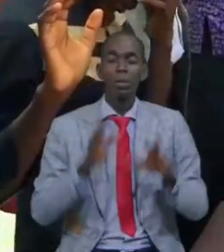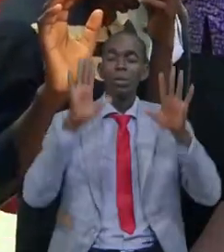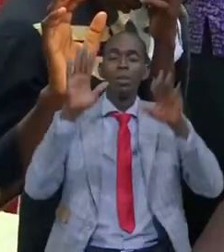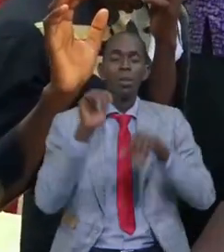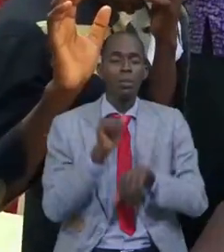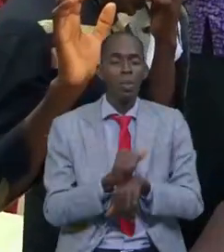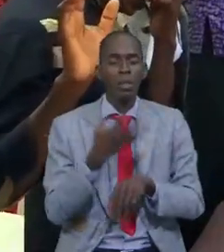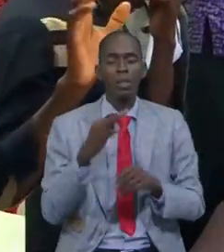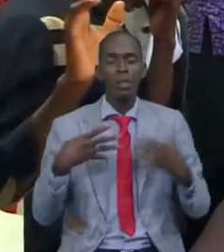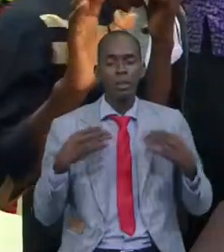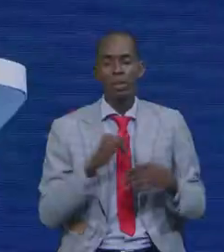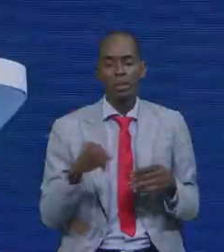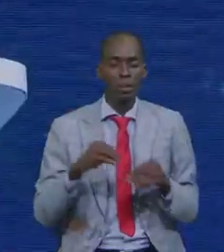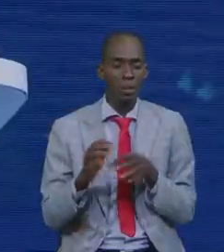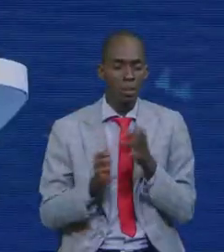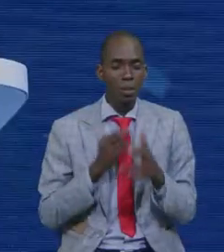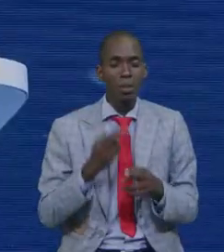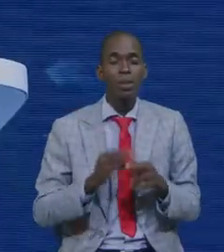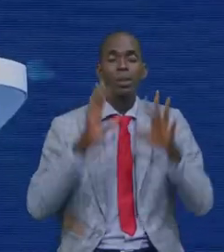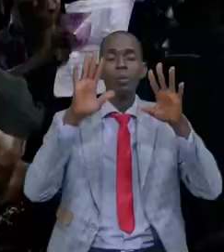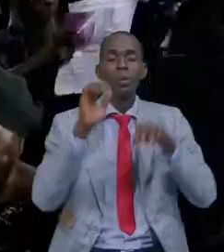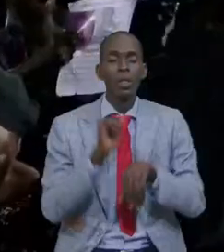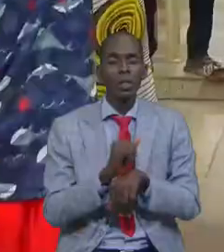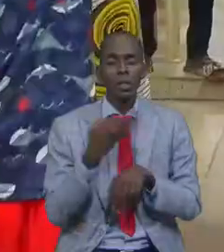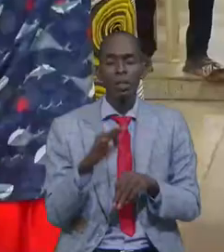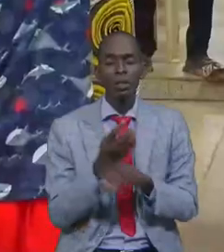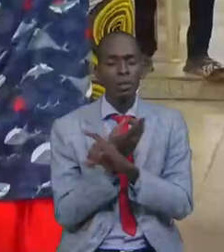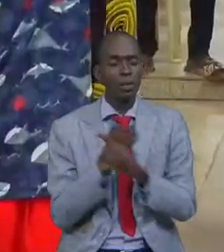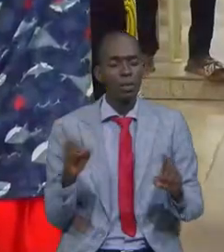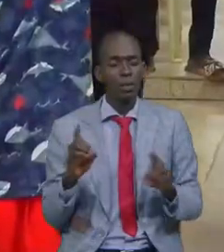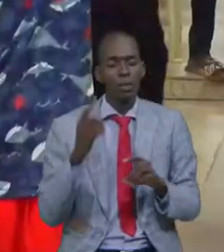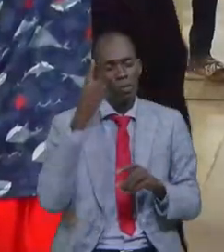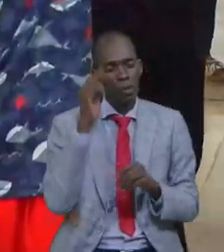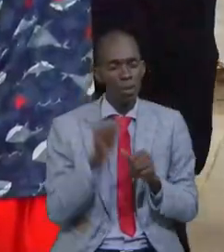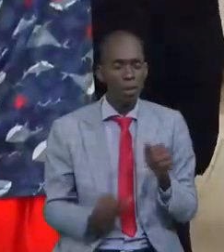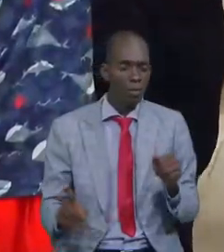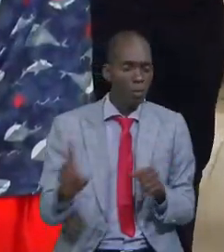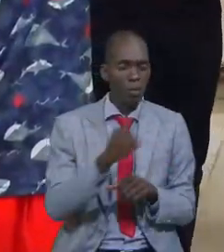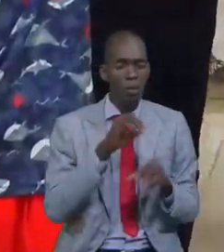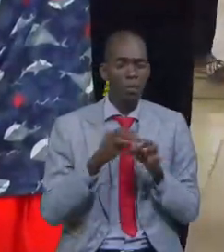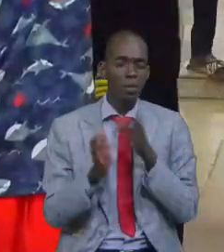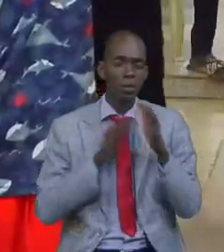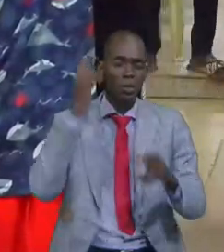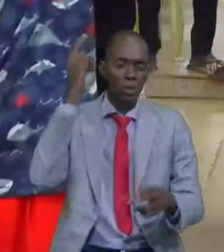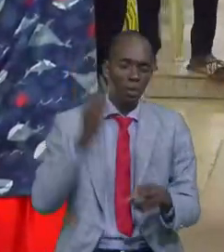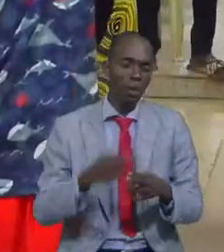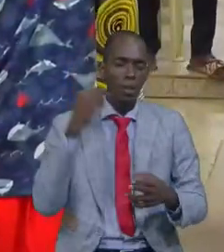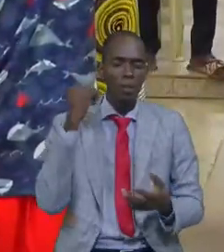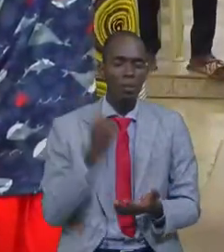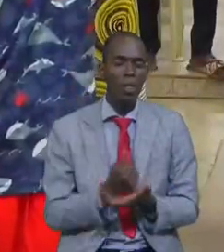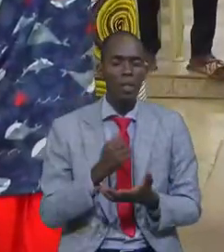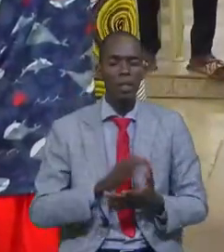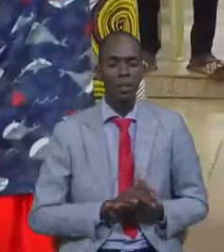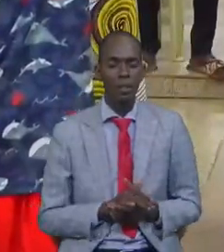Miracle of healing. Miracle of deliverance for everyone in Jesus'